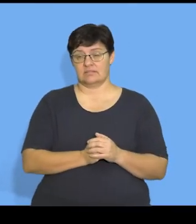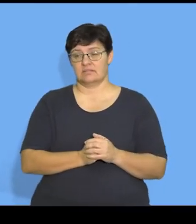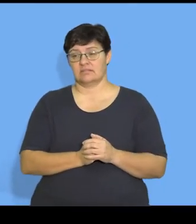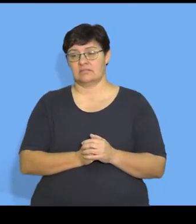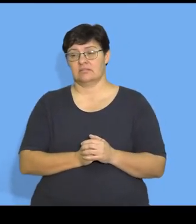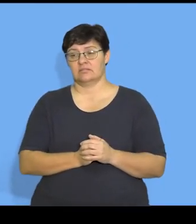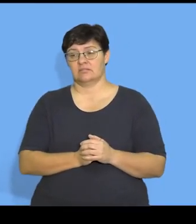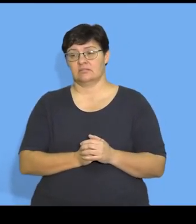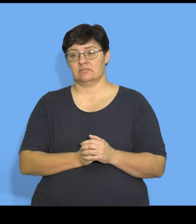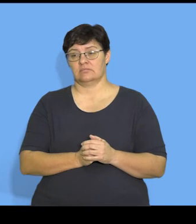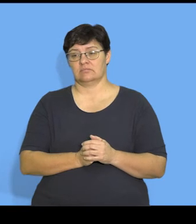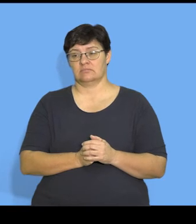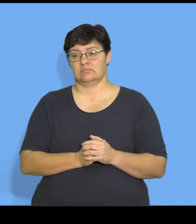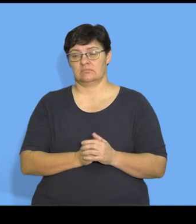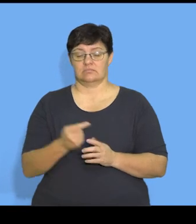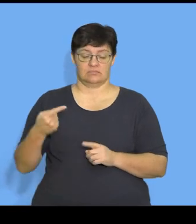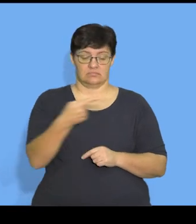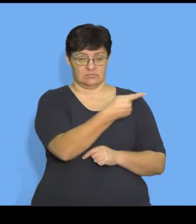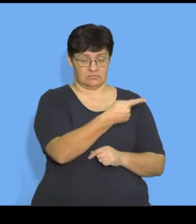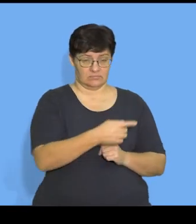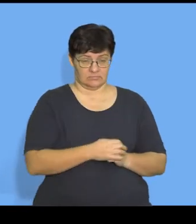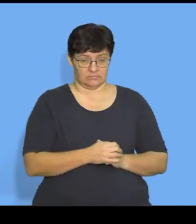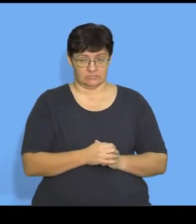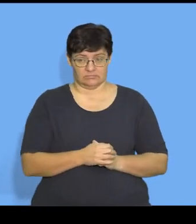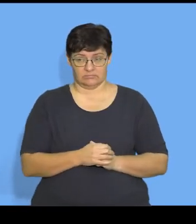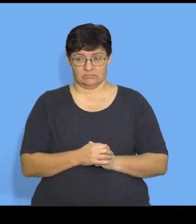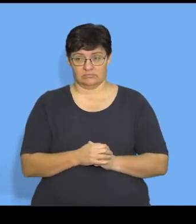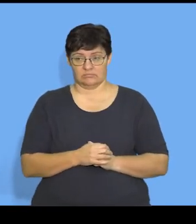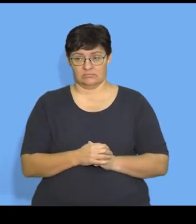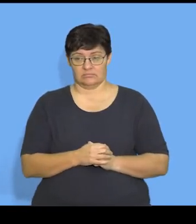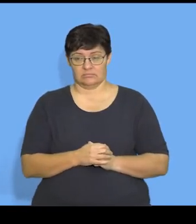resultant is there.